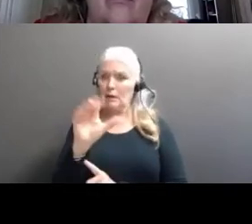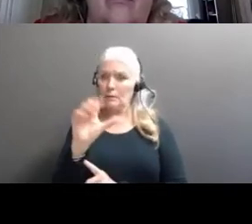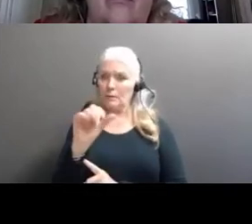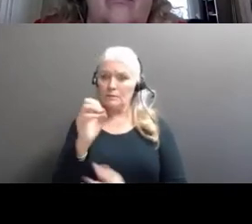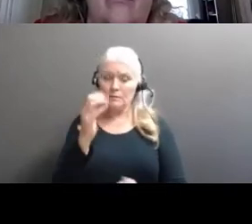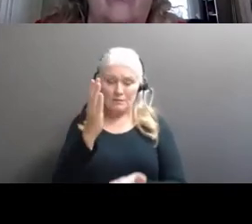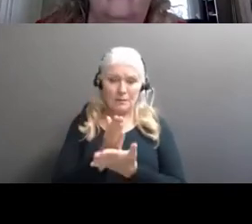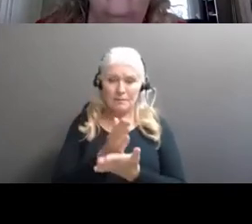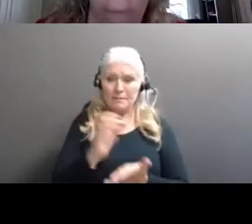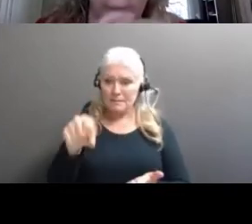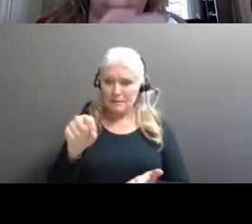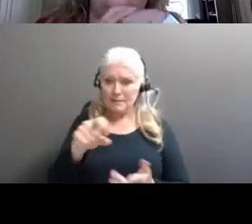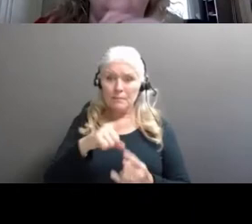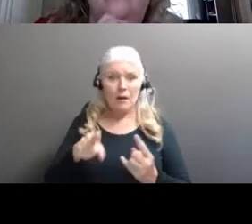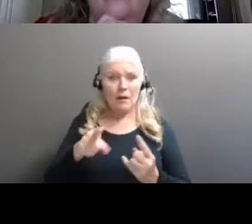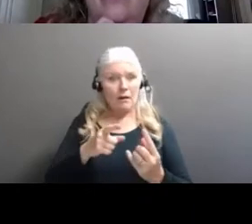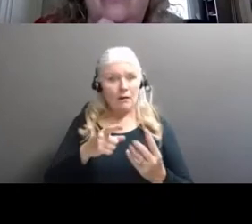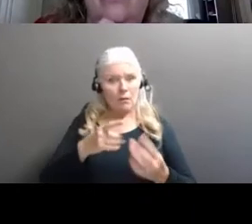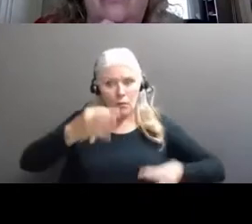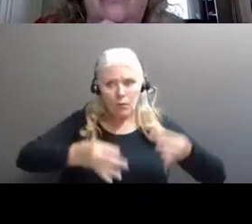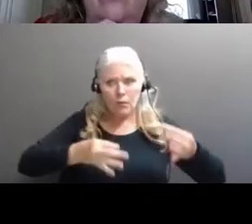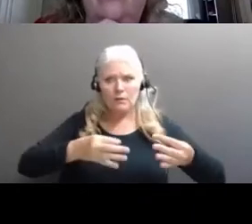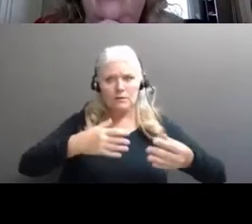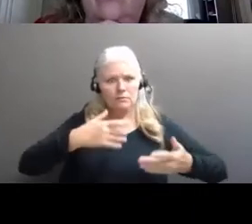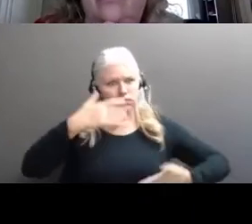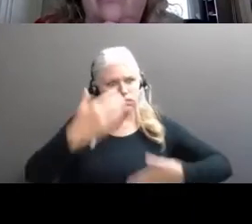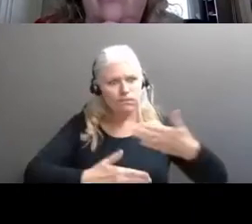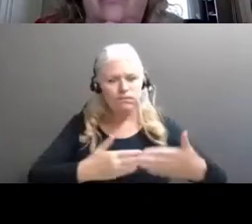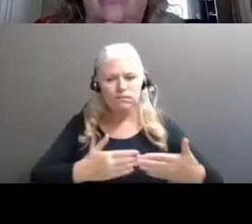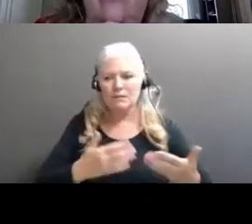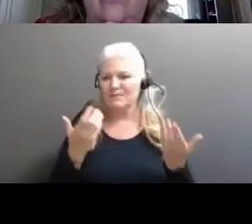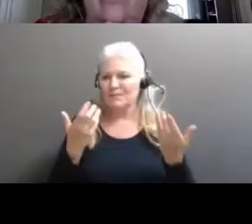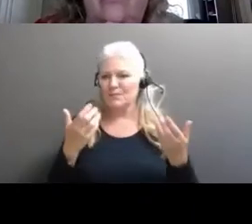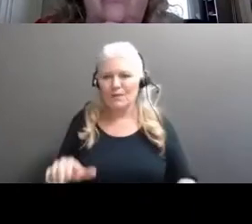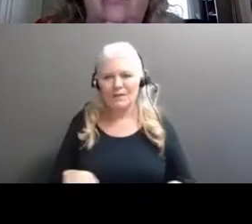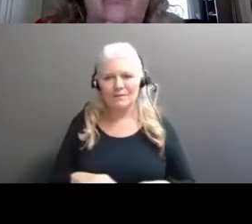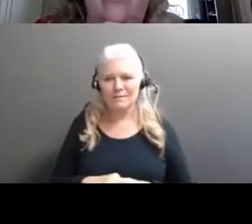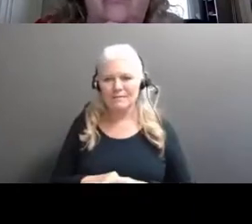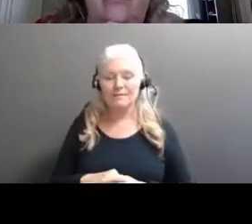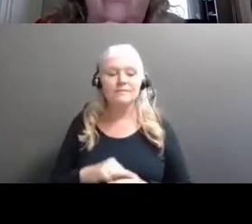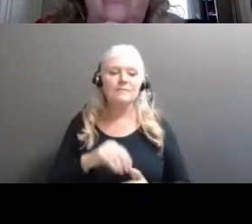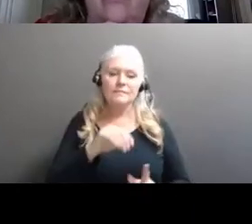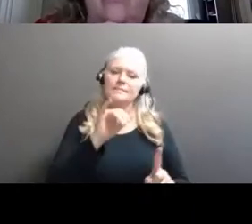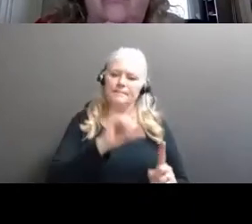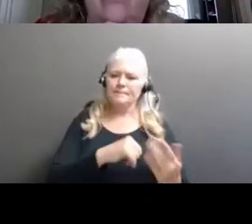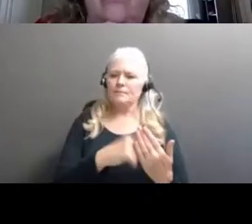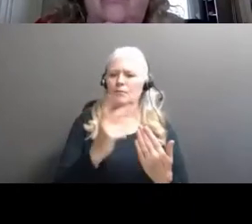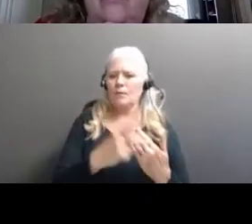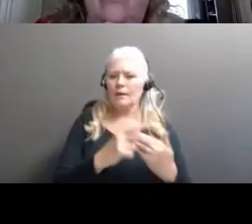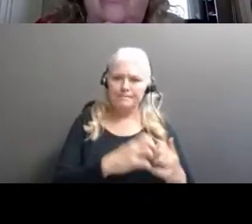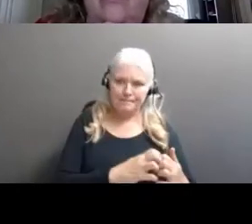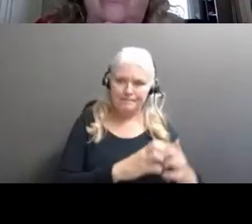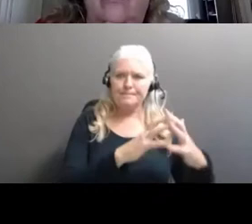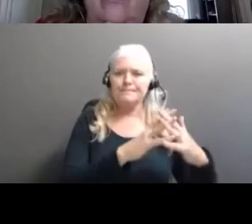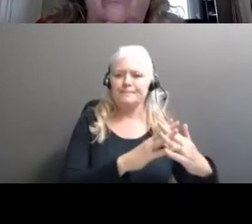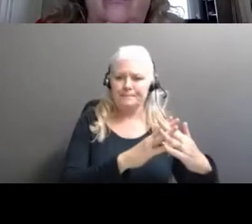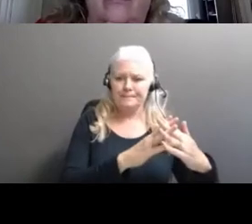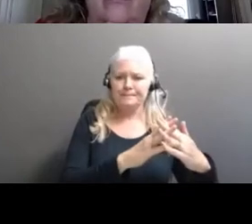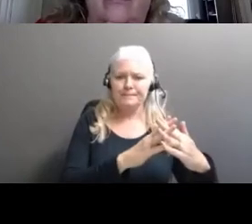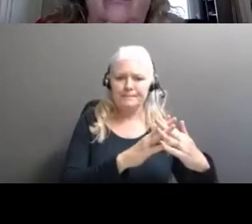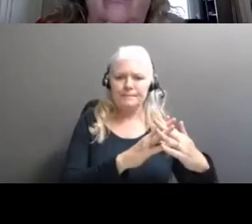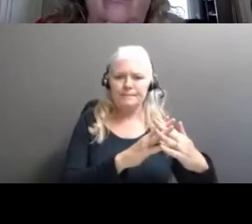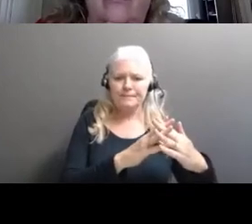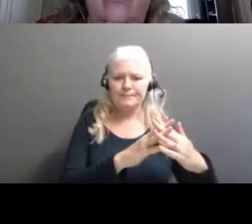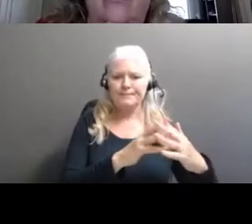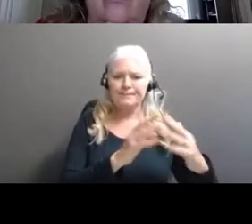walk through the criminal justice system. So that program was developed to address something that was slightly further in this